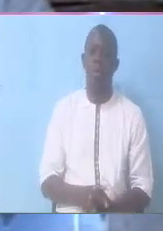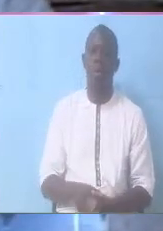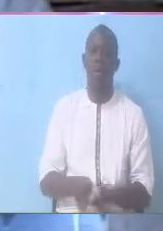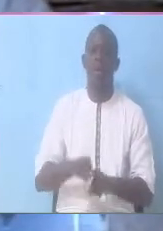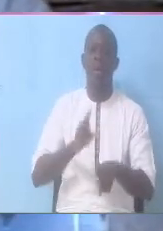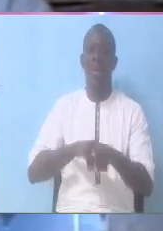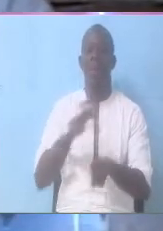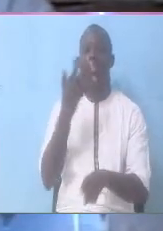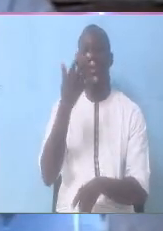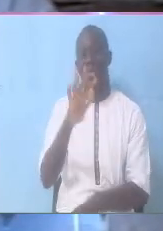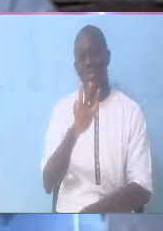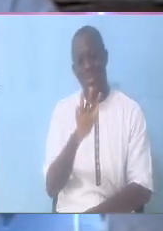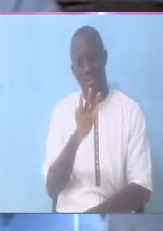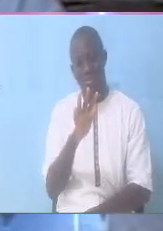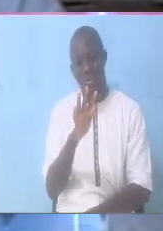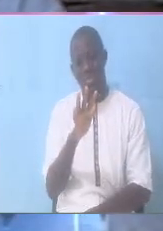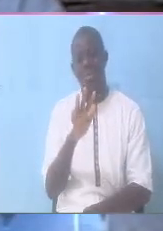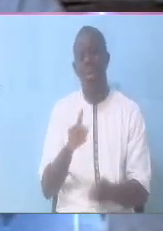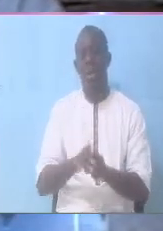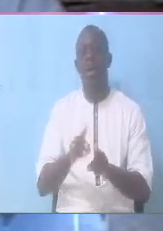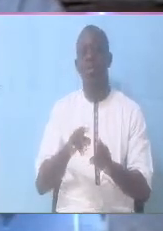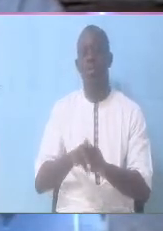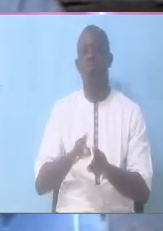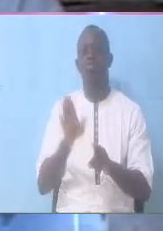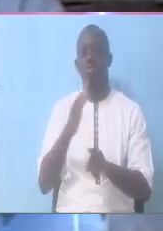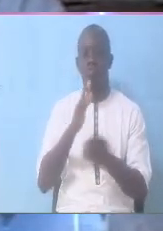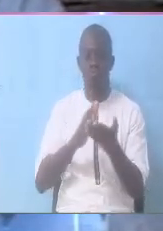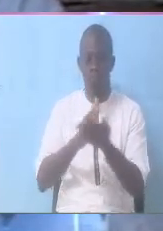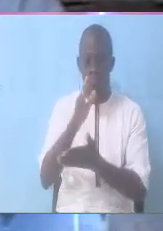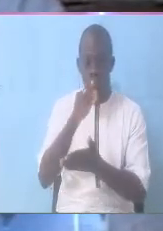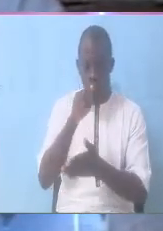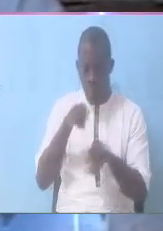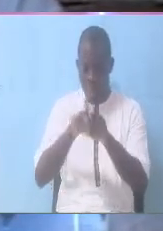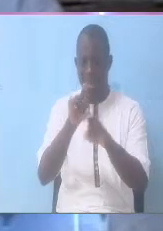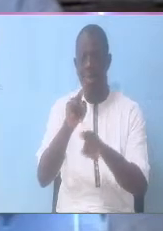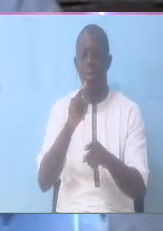10 o'clock. We would go through these items with the witness.